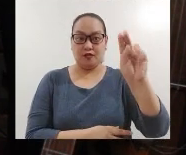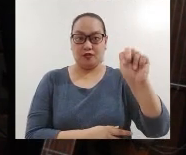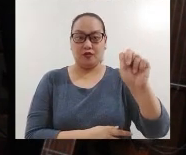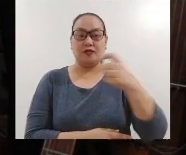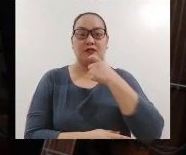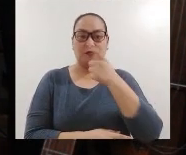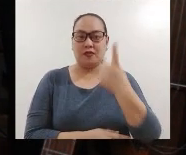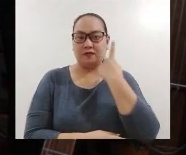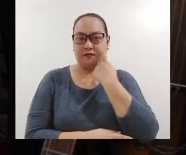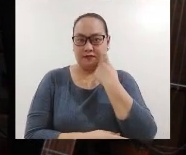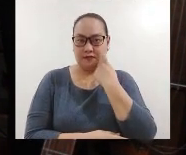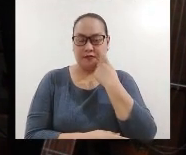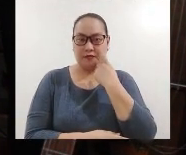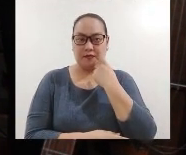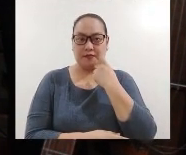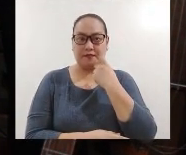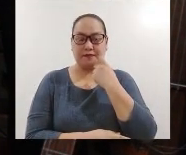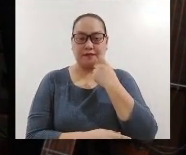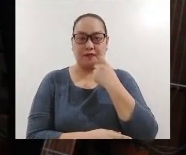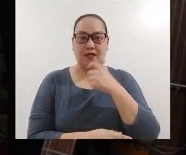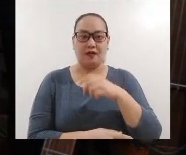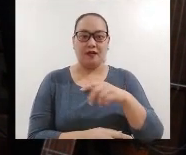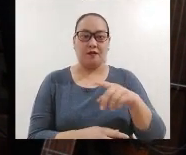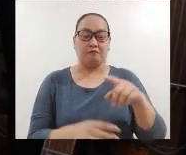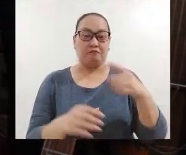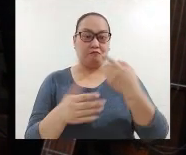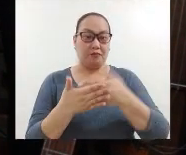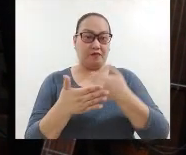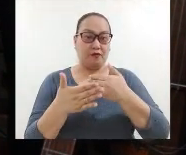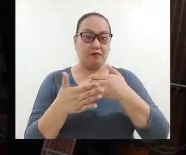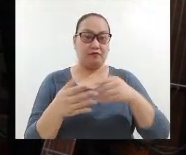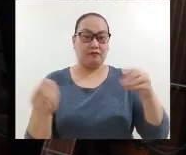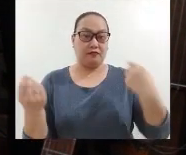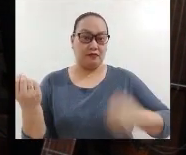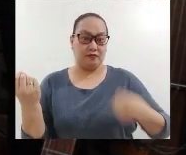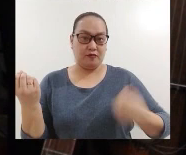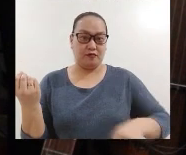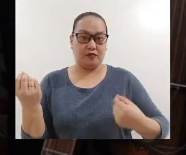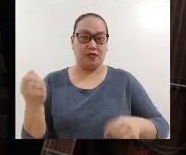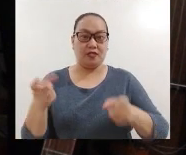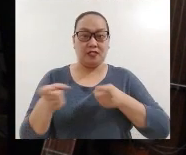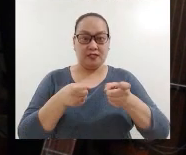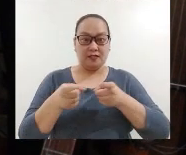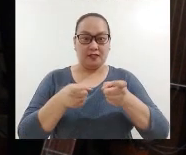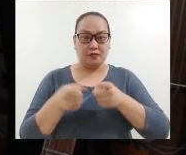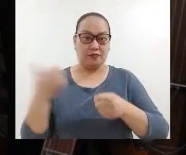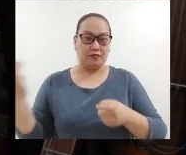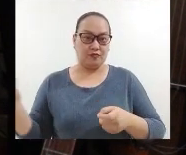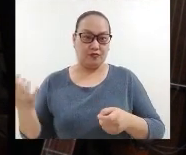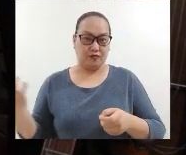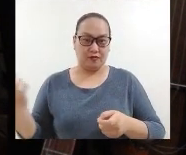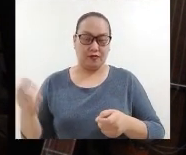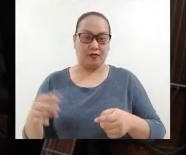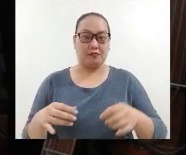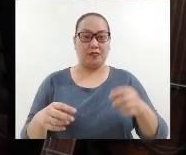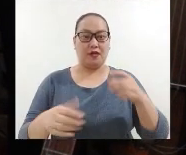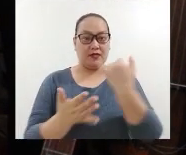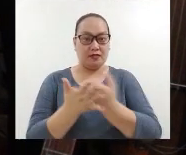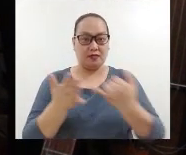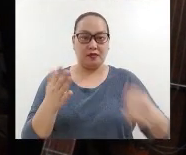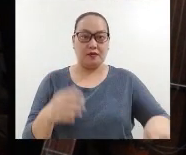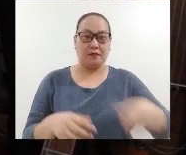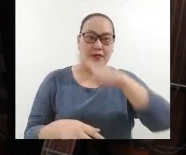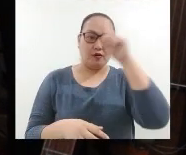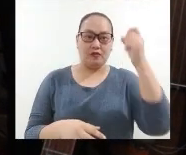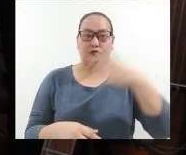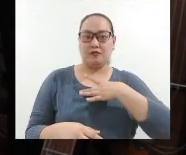bago tumugtog, tinutono muna natin ang mga instrumento. Dahil gusto natin na nasa tamang tono ang